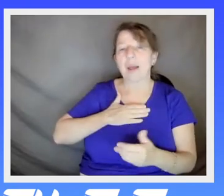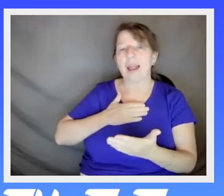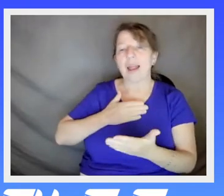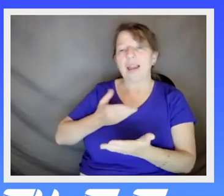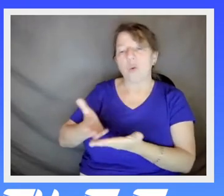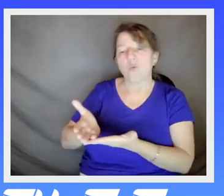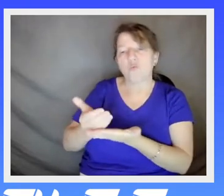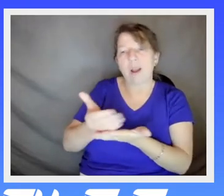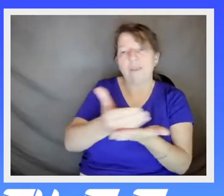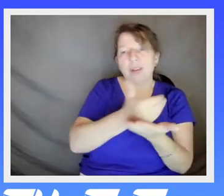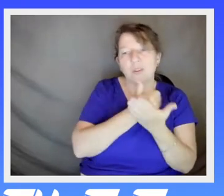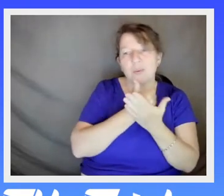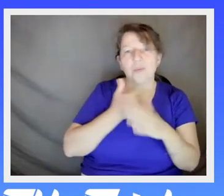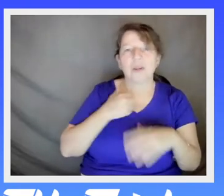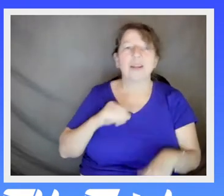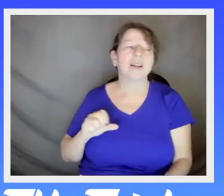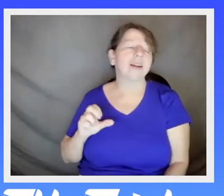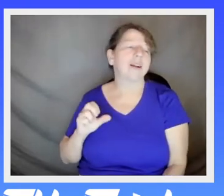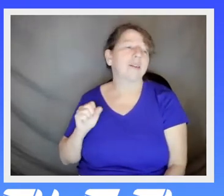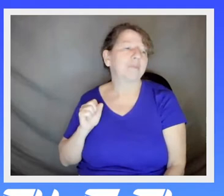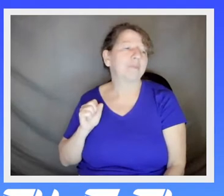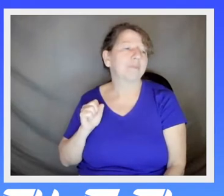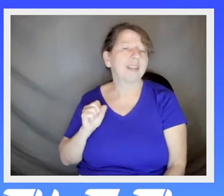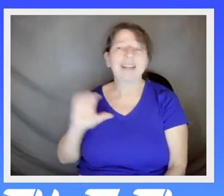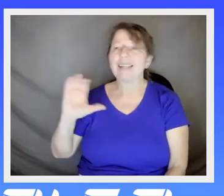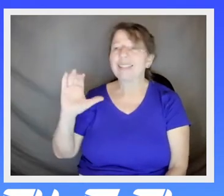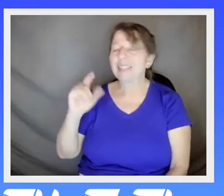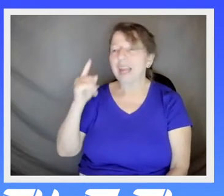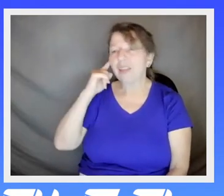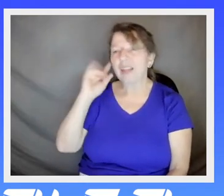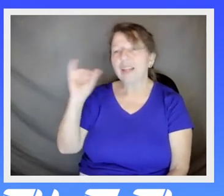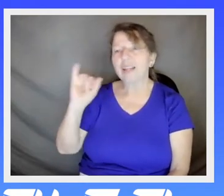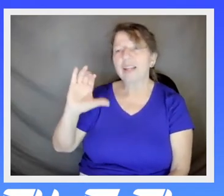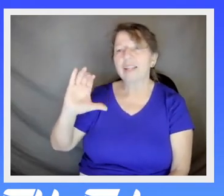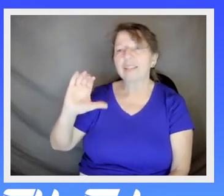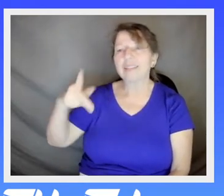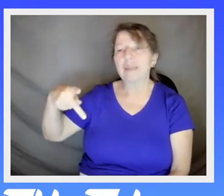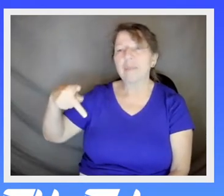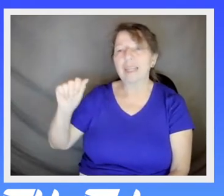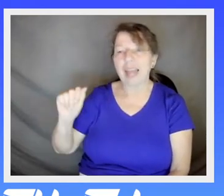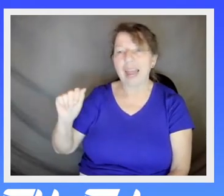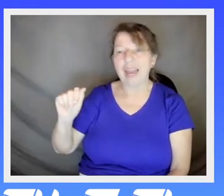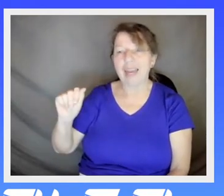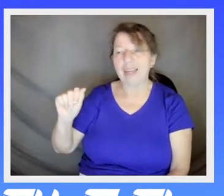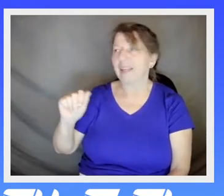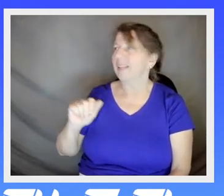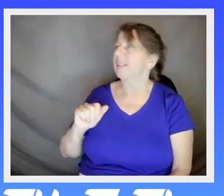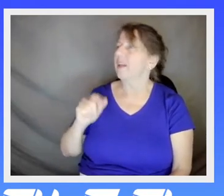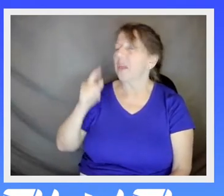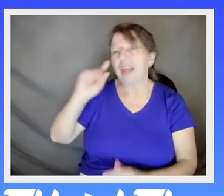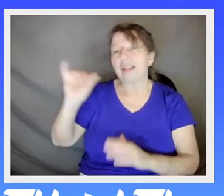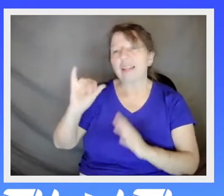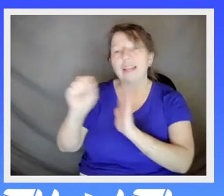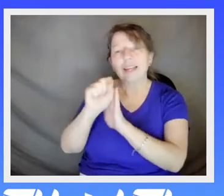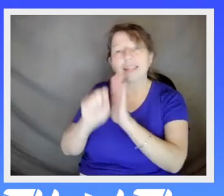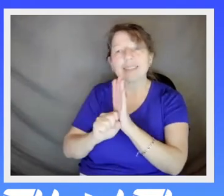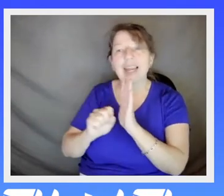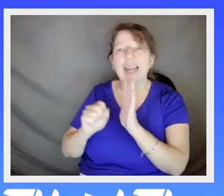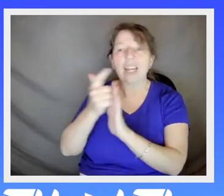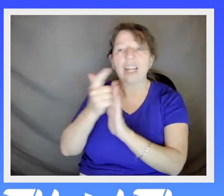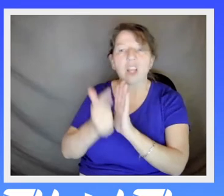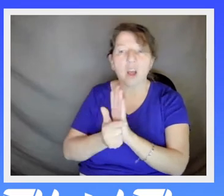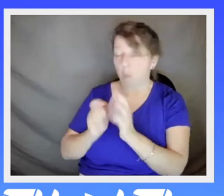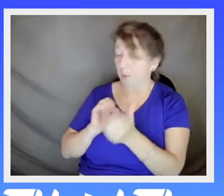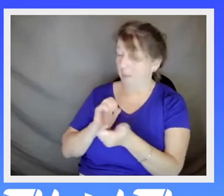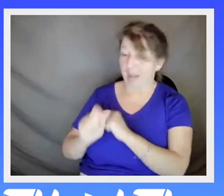like, you know, sort of a state law. we've passed it the first time working with the state, and